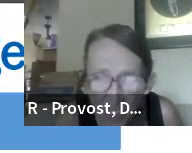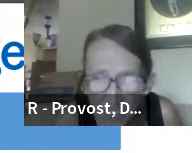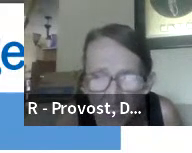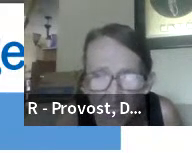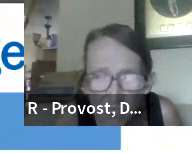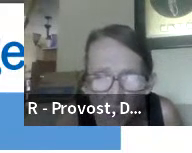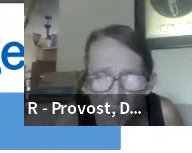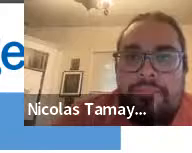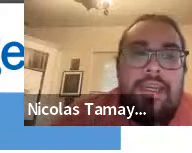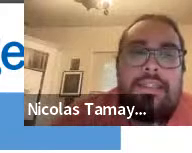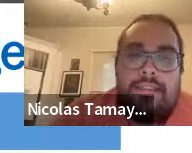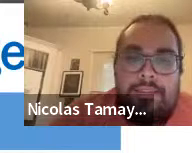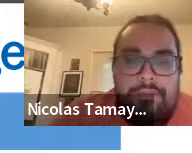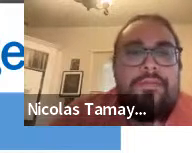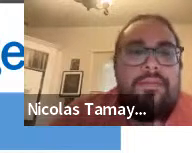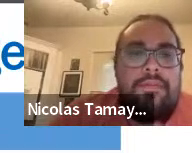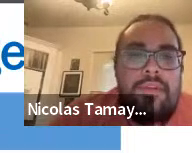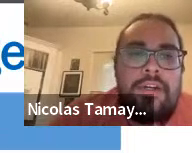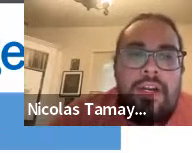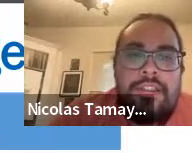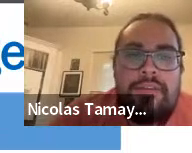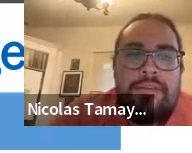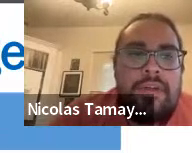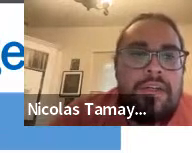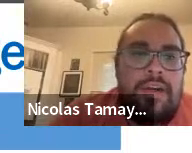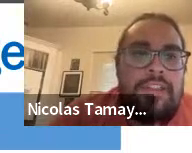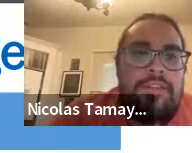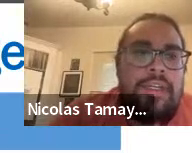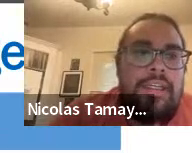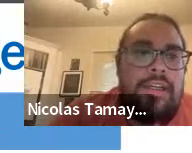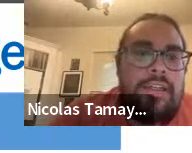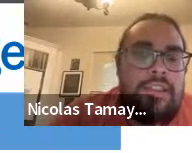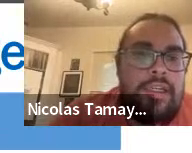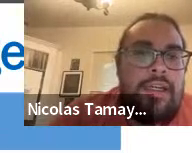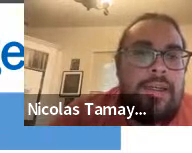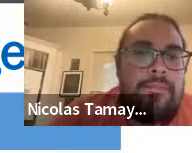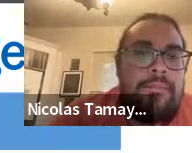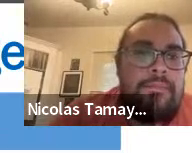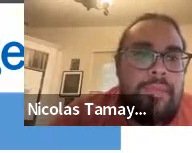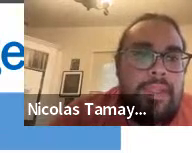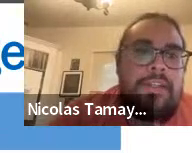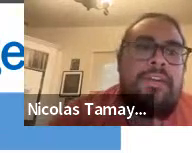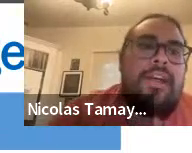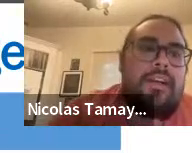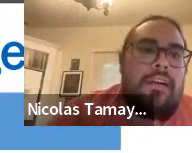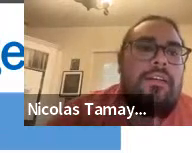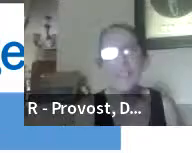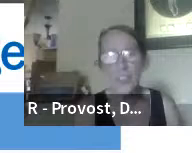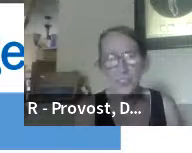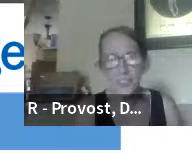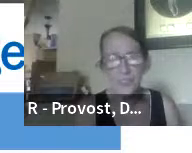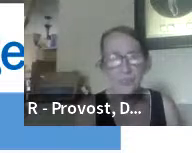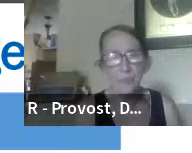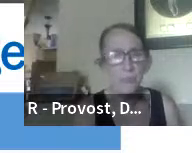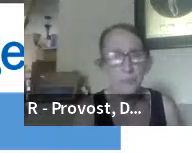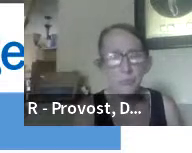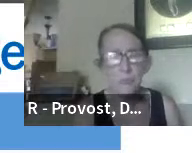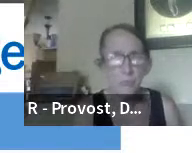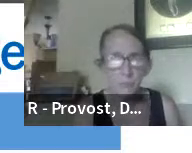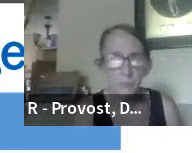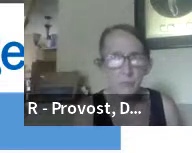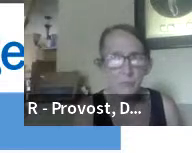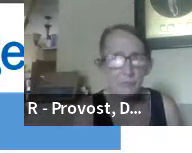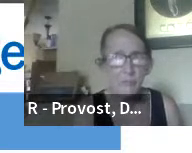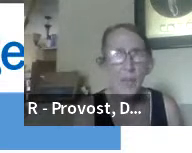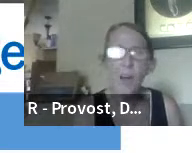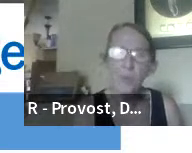$367,000. Yes. Wow. Across 3 years. That's correct. Oh, 3 years.